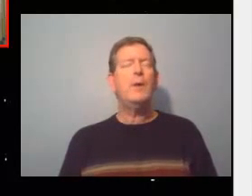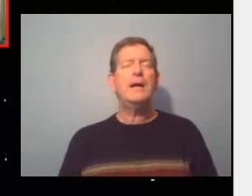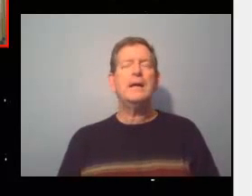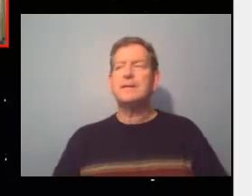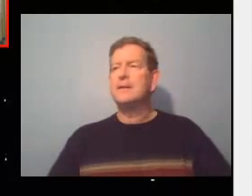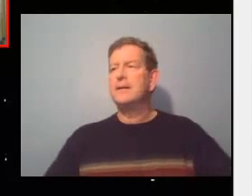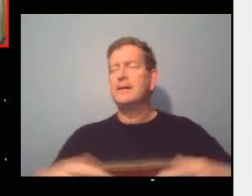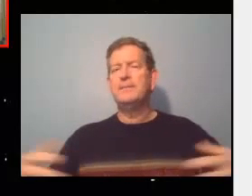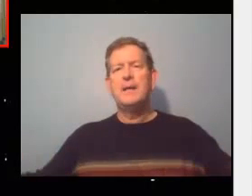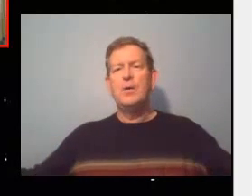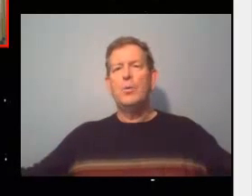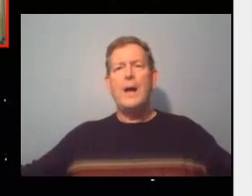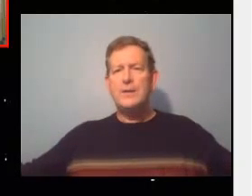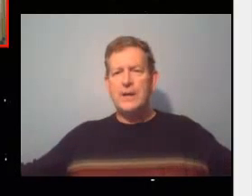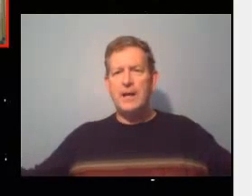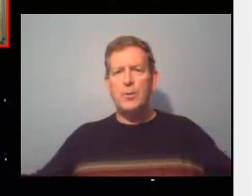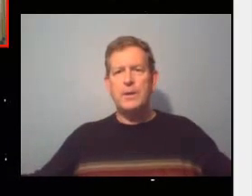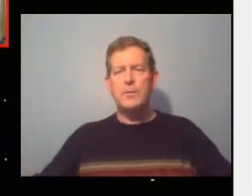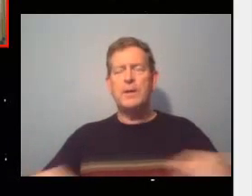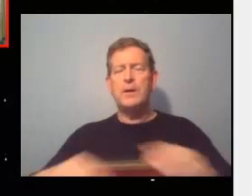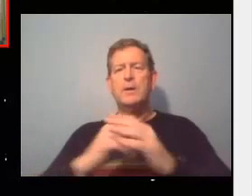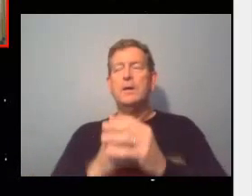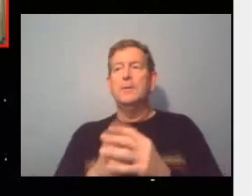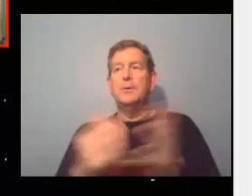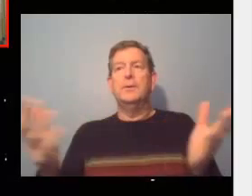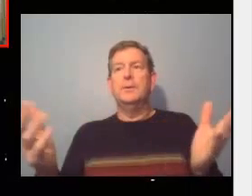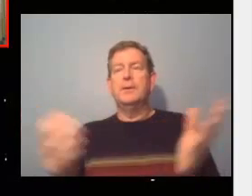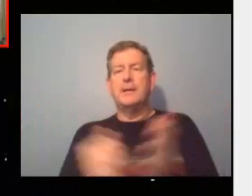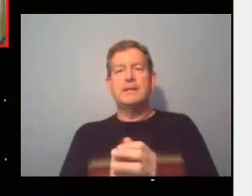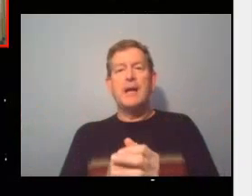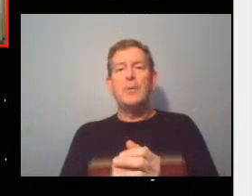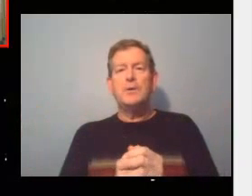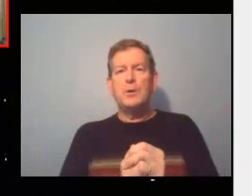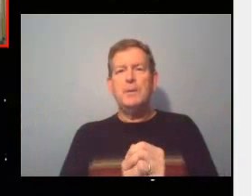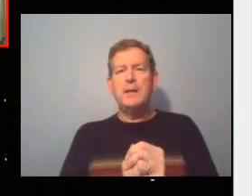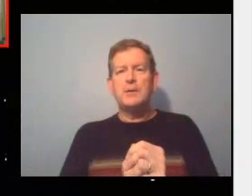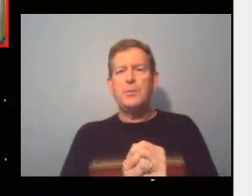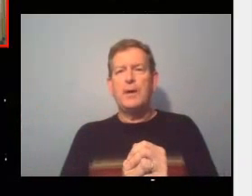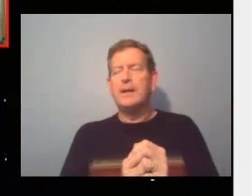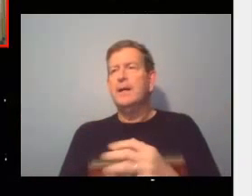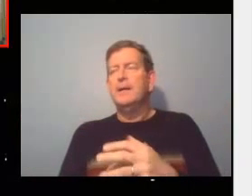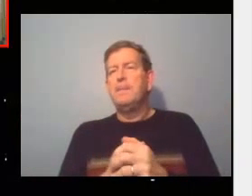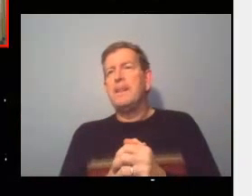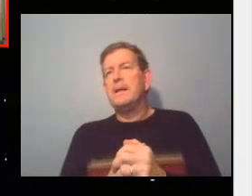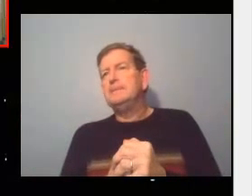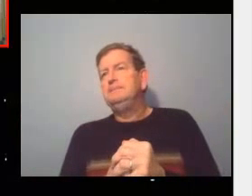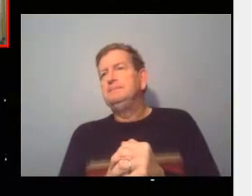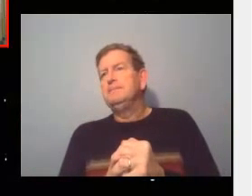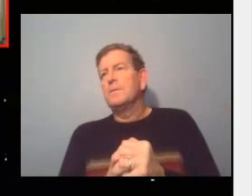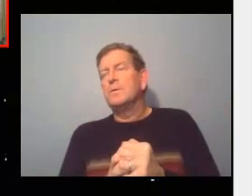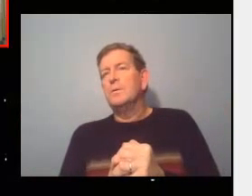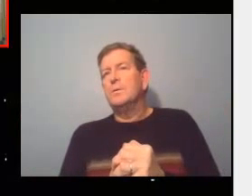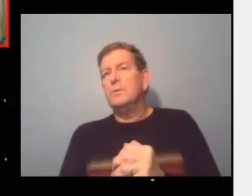But why not wax eloquent? Here we go. As eloquent as you can be at this point.